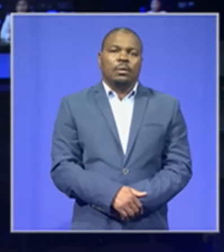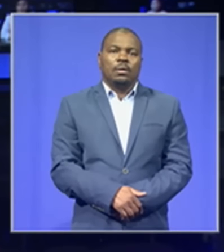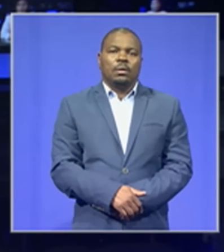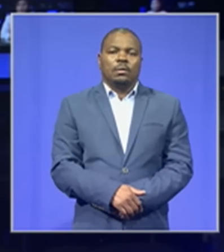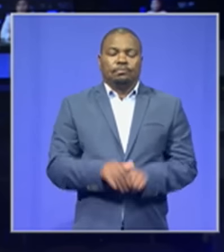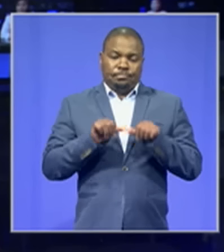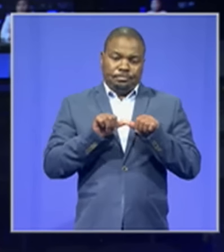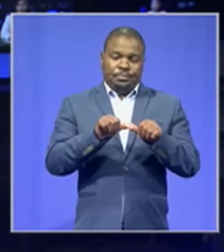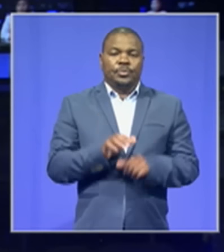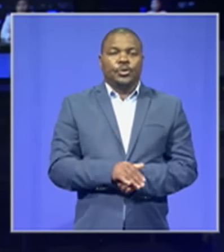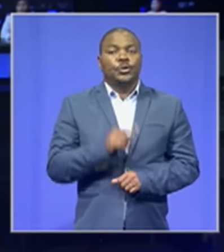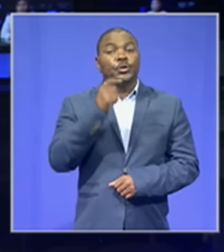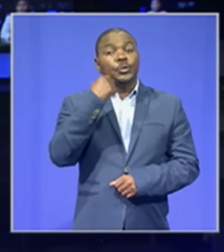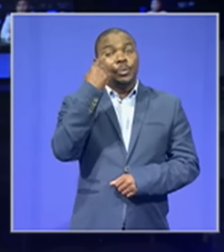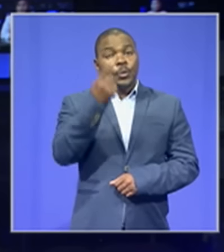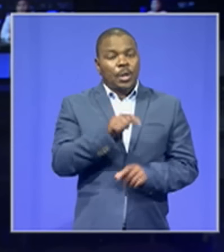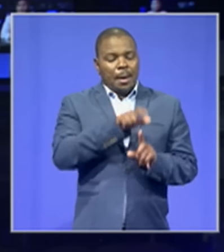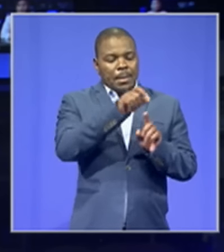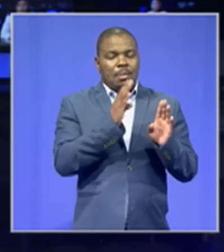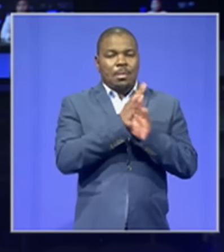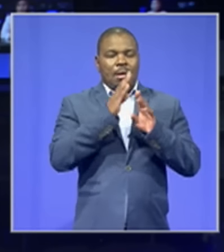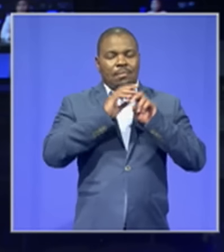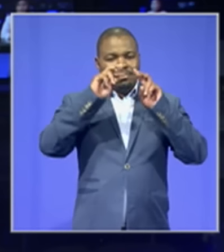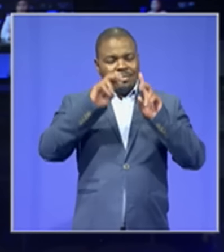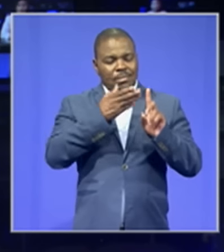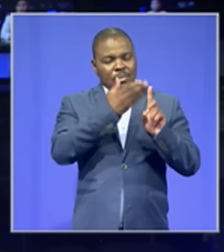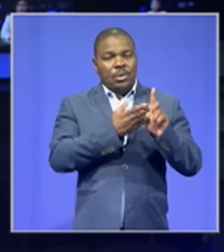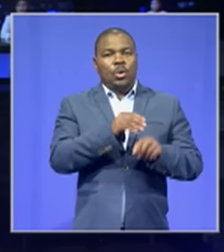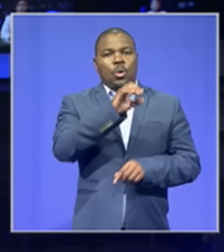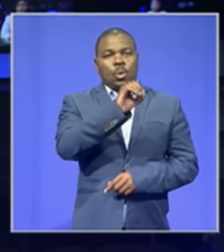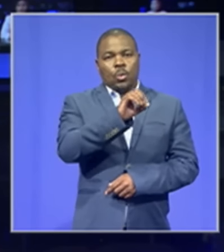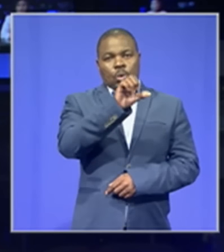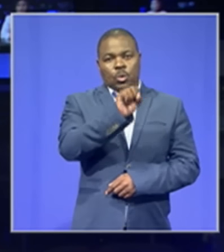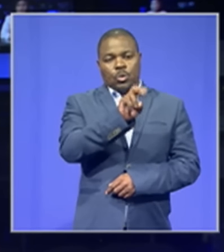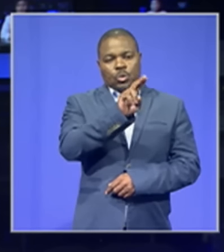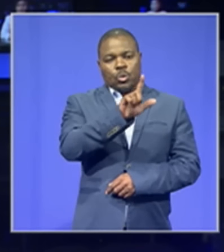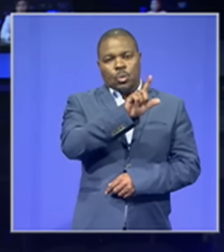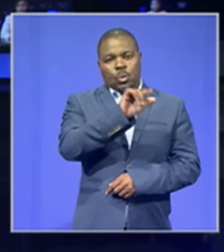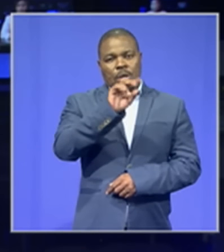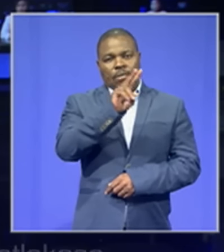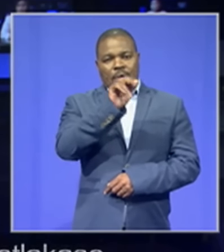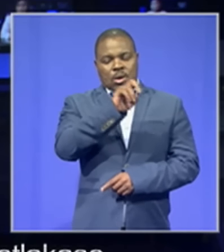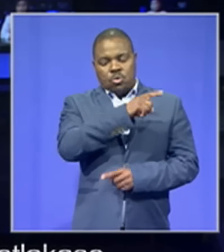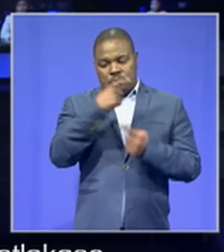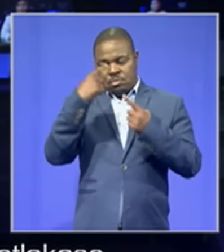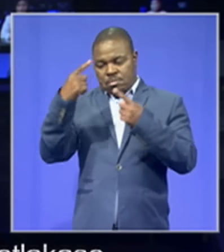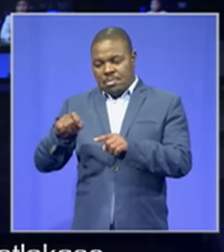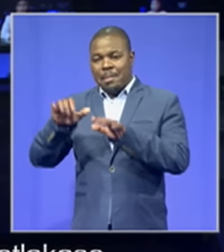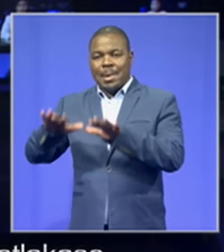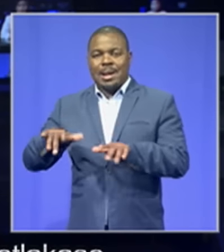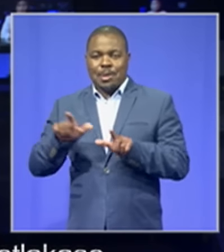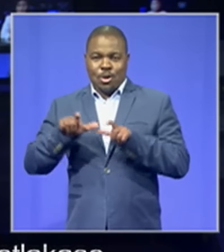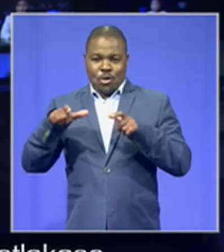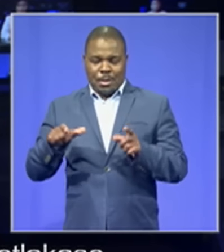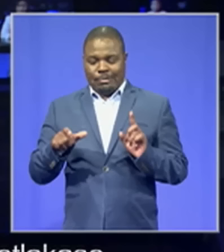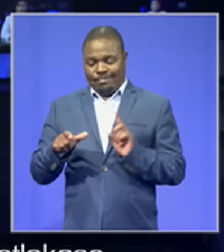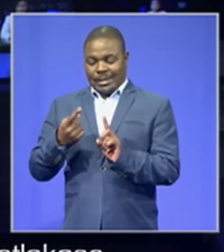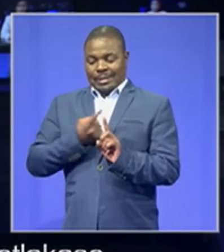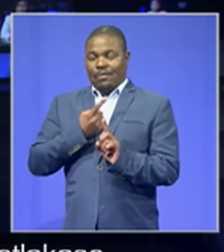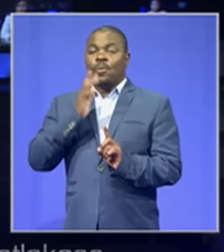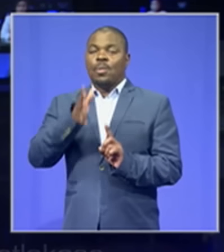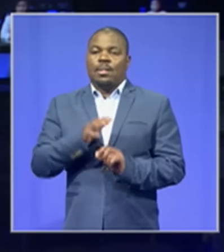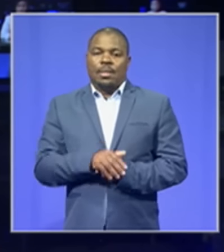Hara atala pele hosane mofuputsi wa private leng Paul O'Sullivan o tla fana ka bopaki ka seqo ka pela Parlamente kapa komiti ya